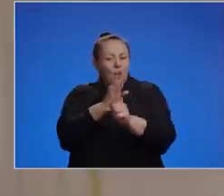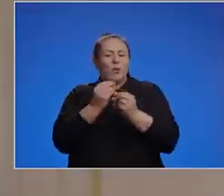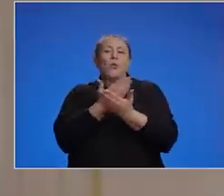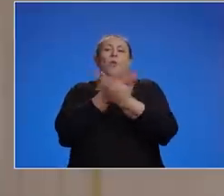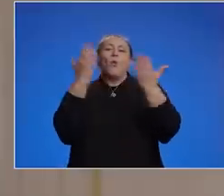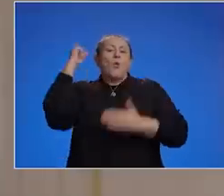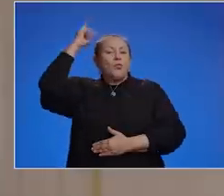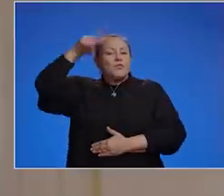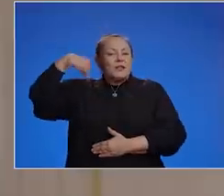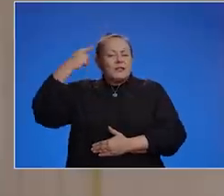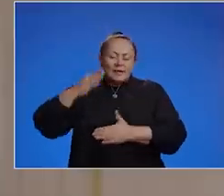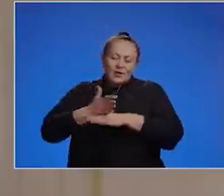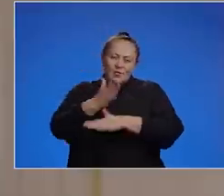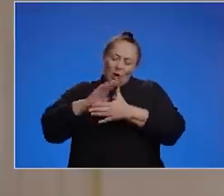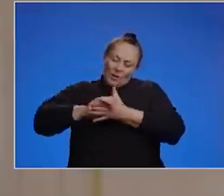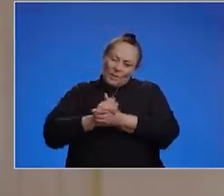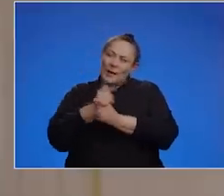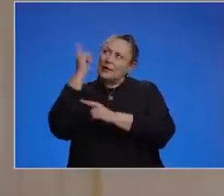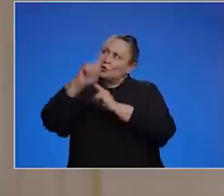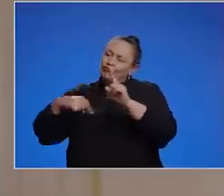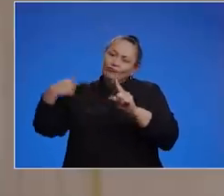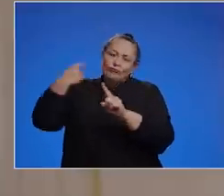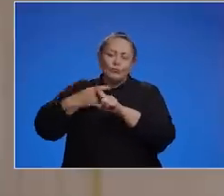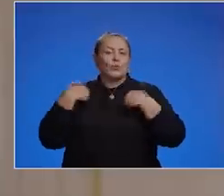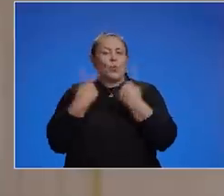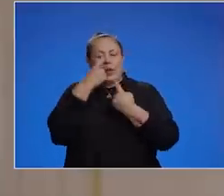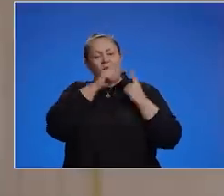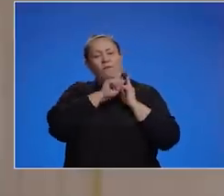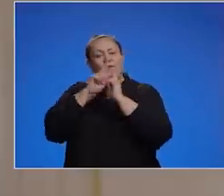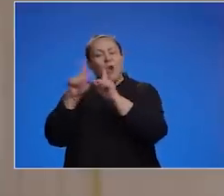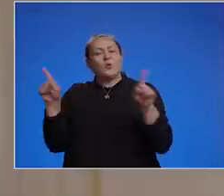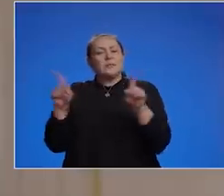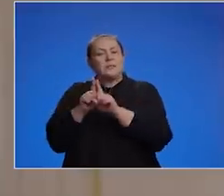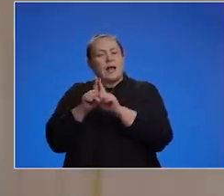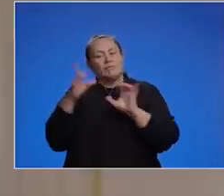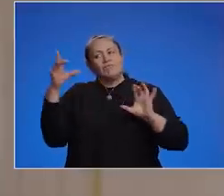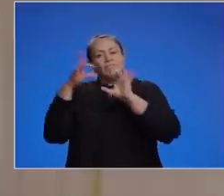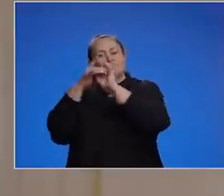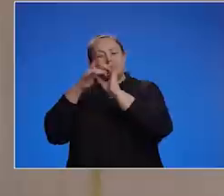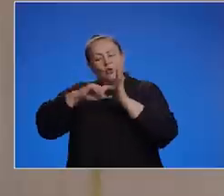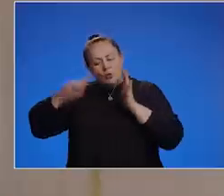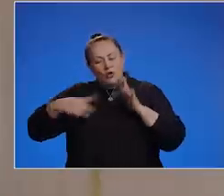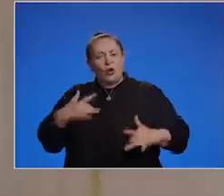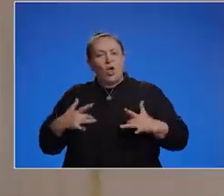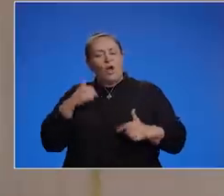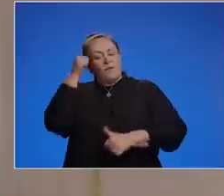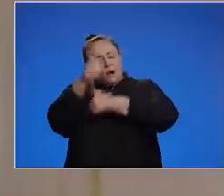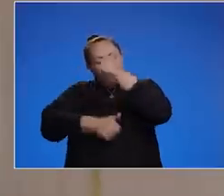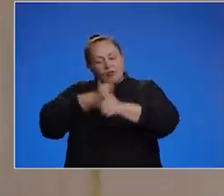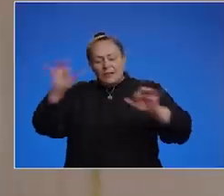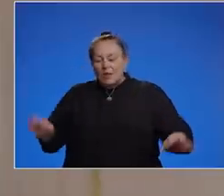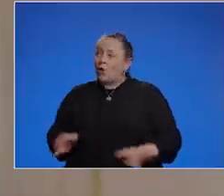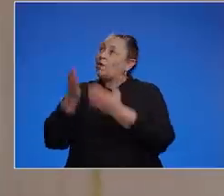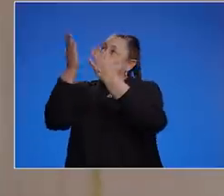her spouse, with the blessed apostles, and all the saints who have pleased you throughout the ages, we may merit to be co-heirs